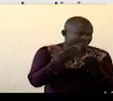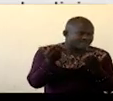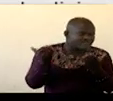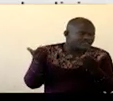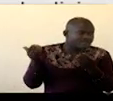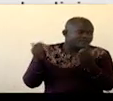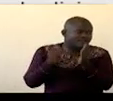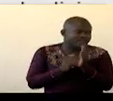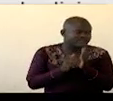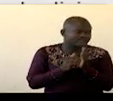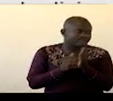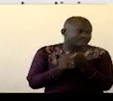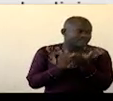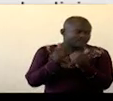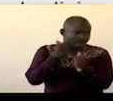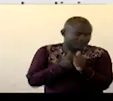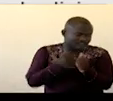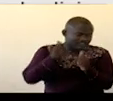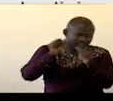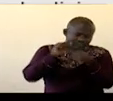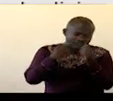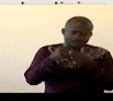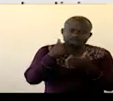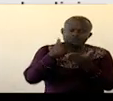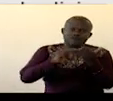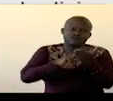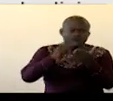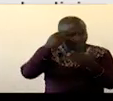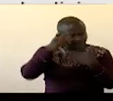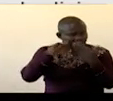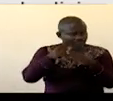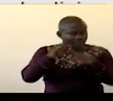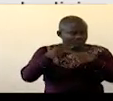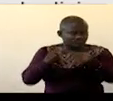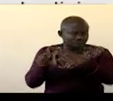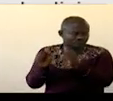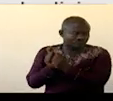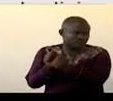and leaves, which can be used for decoration.